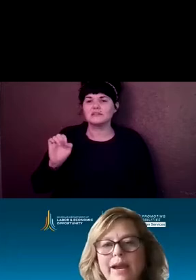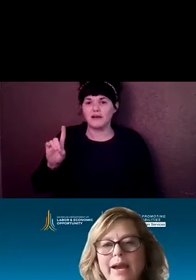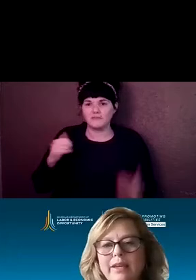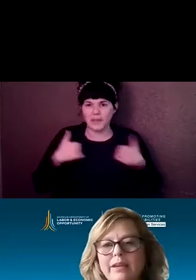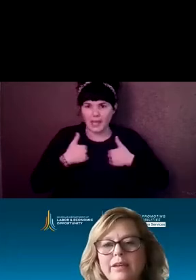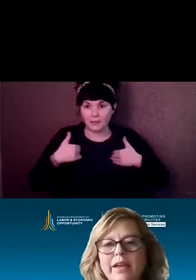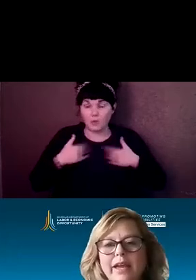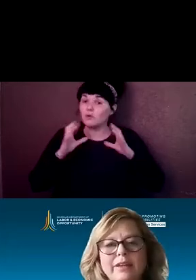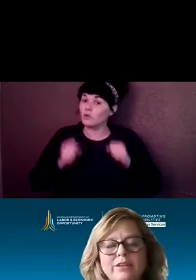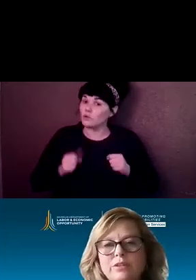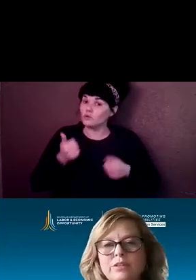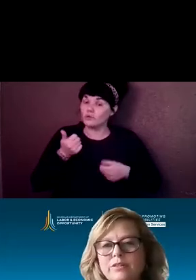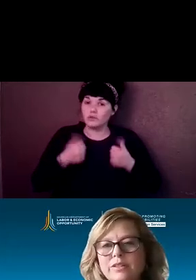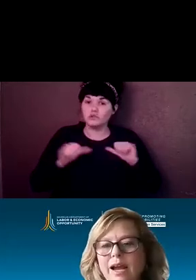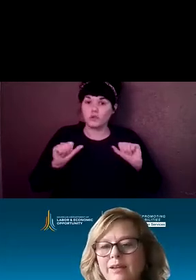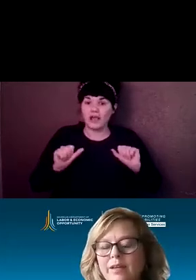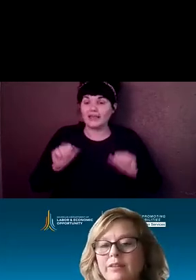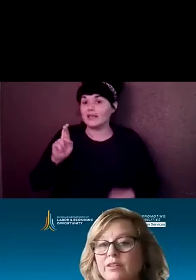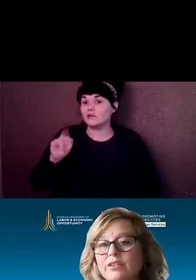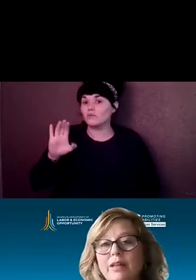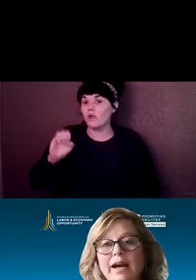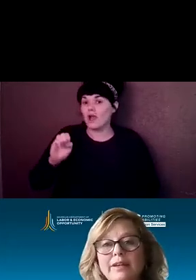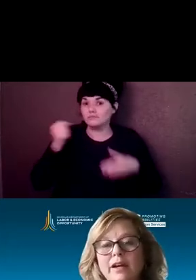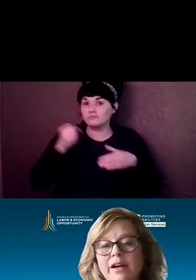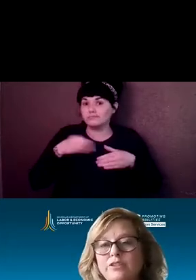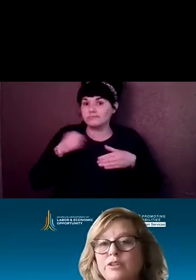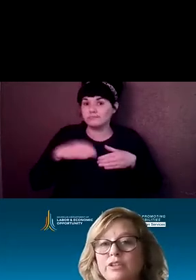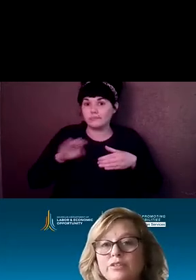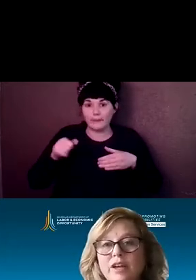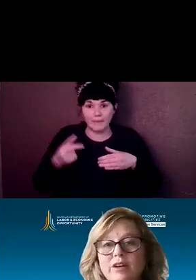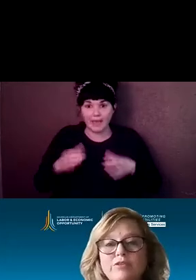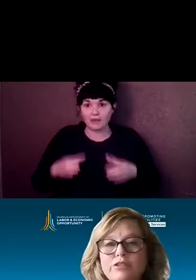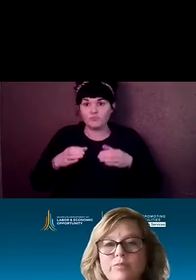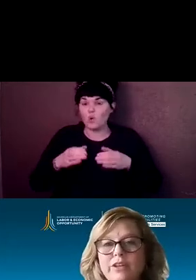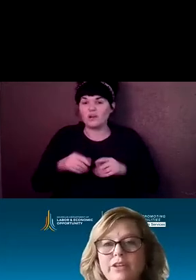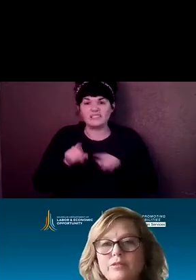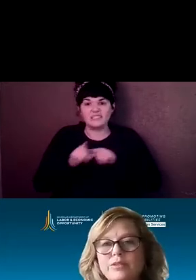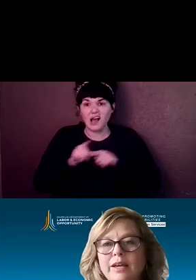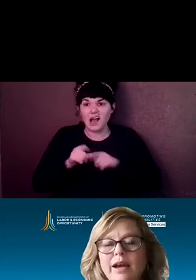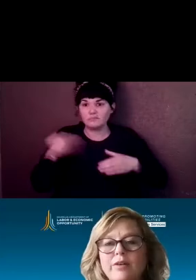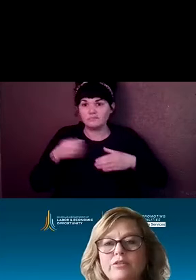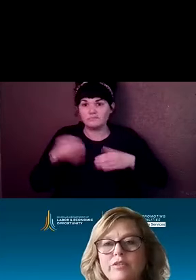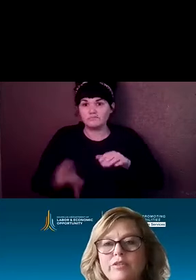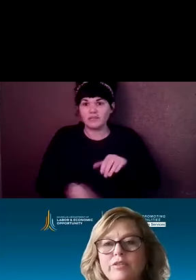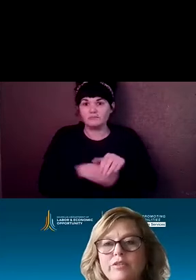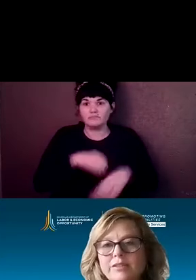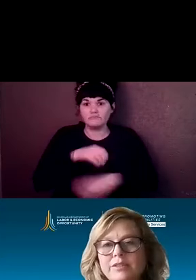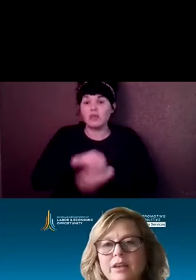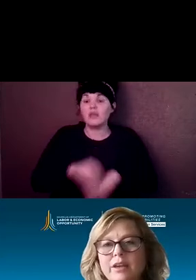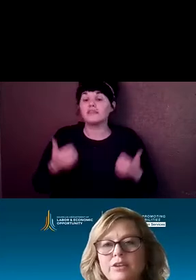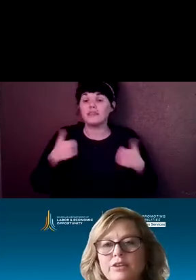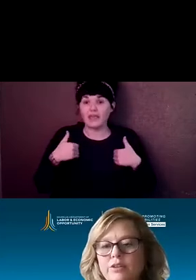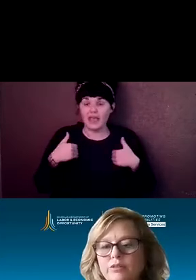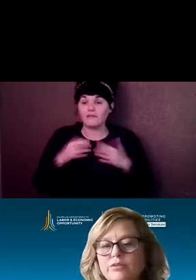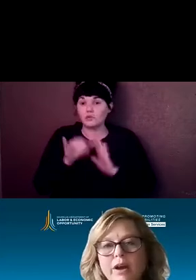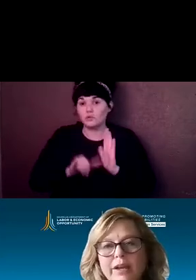a baggie and into a tall sock. There's a lot of do-it-yourself YouTube videos on how to create wrist rests.